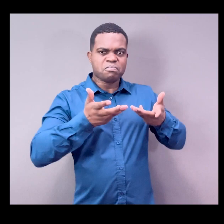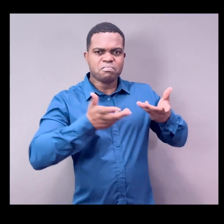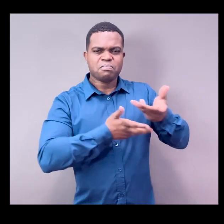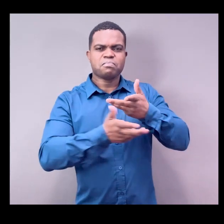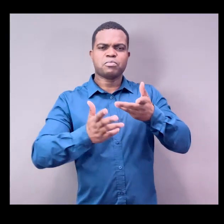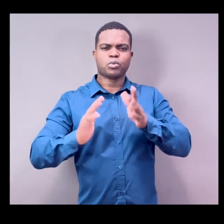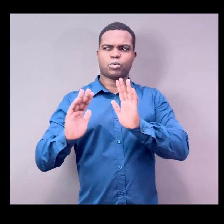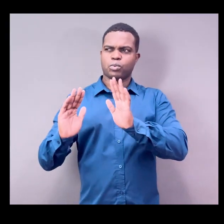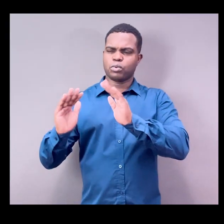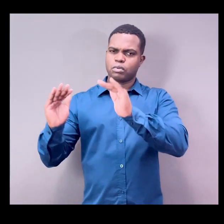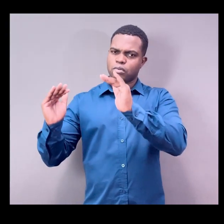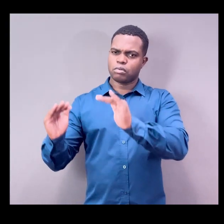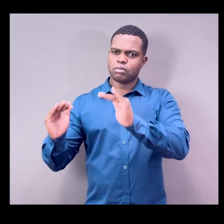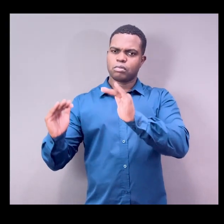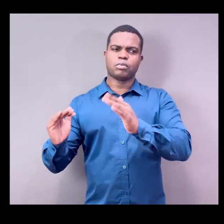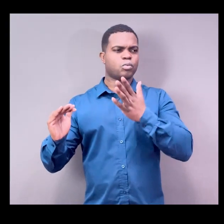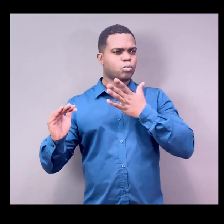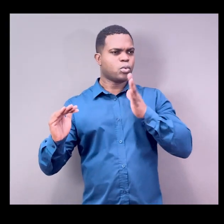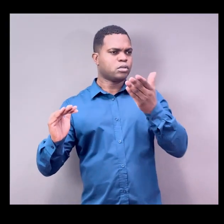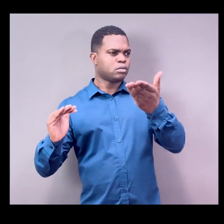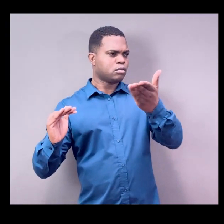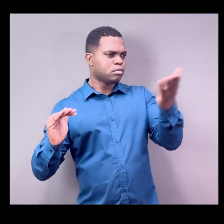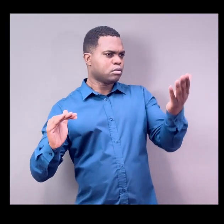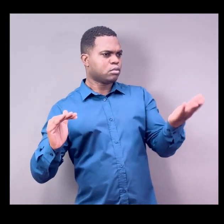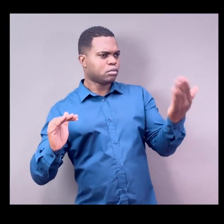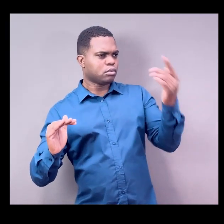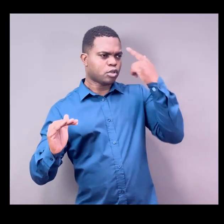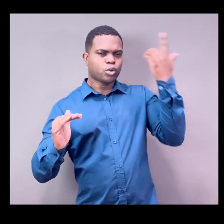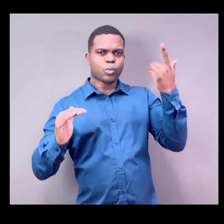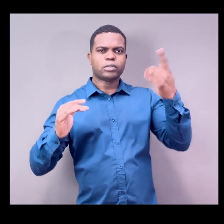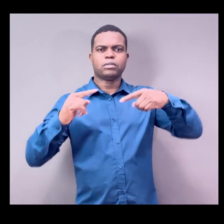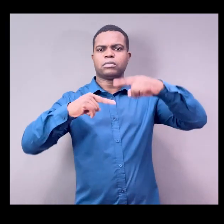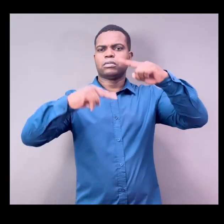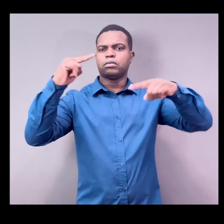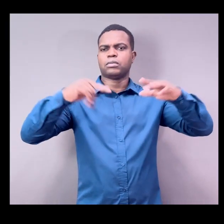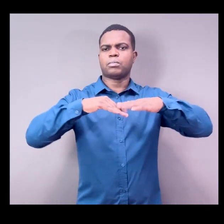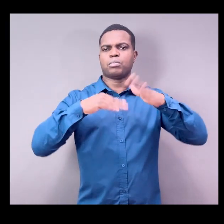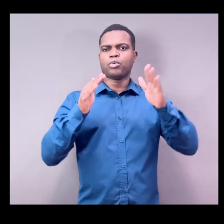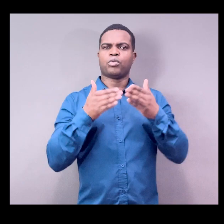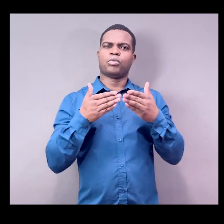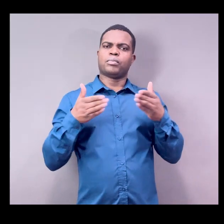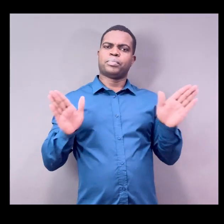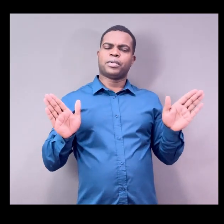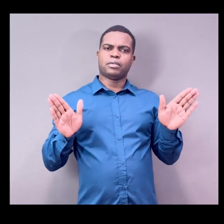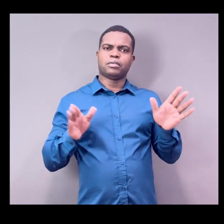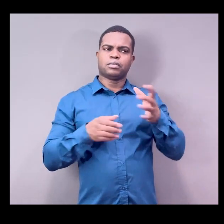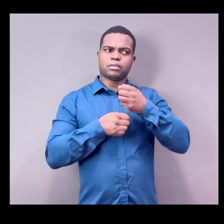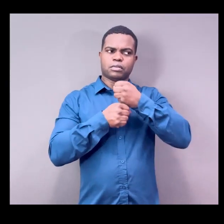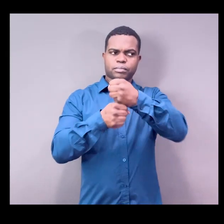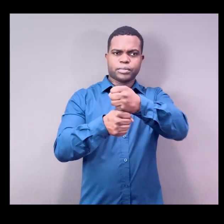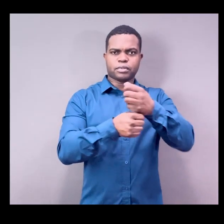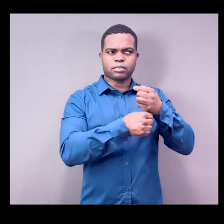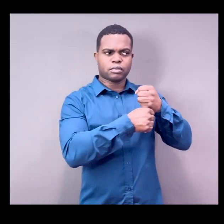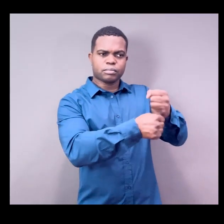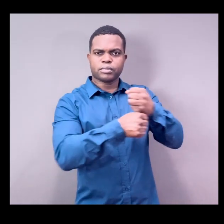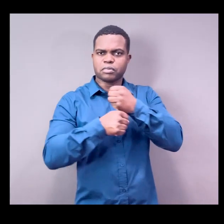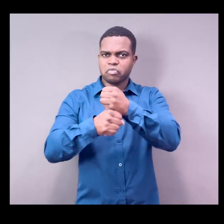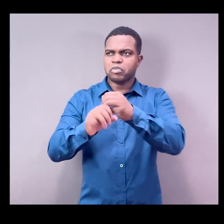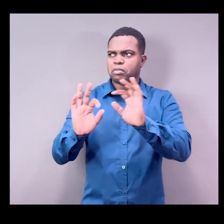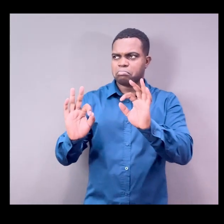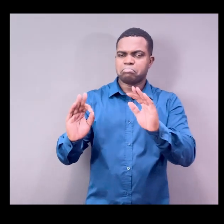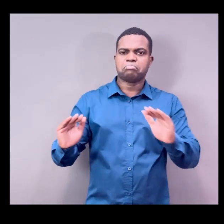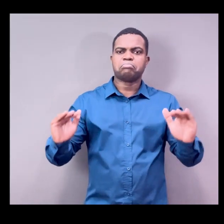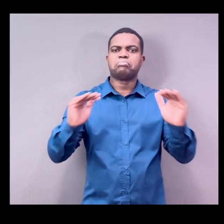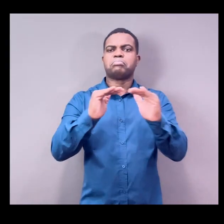process, so that you get to have diverse views, diverse